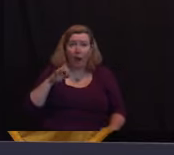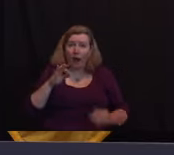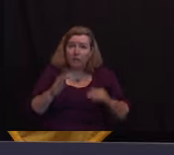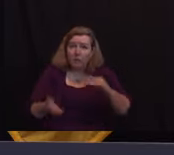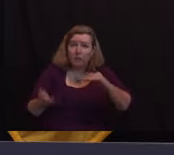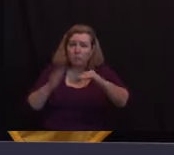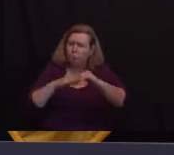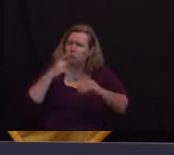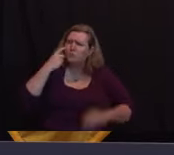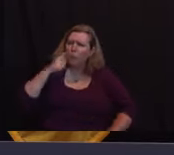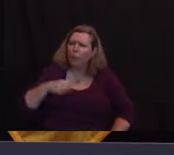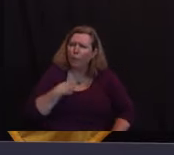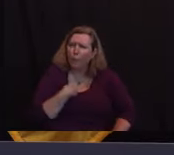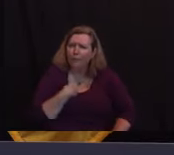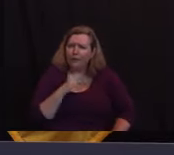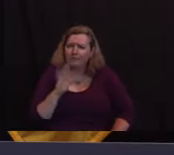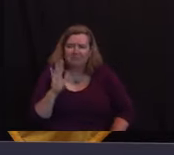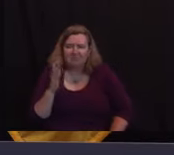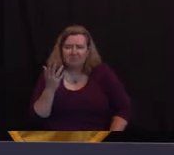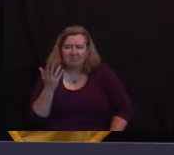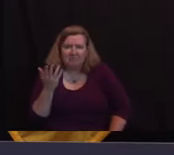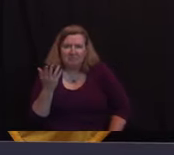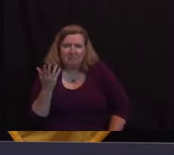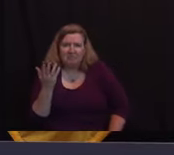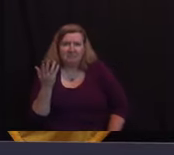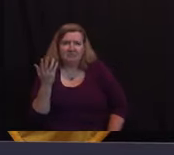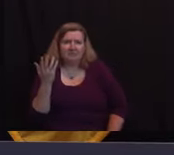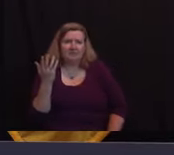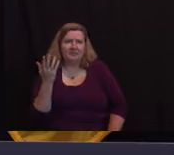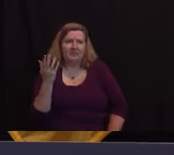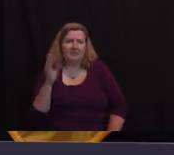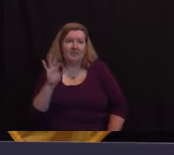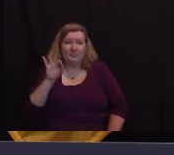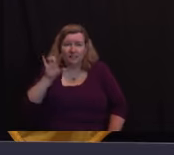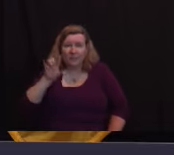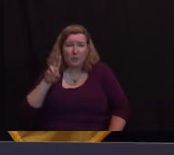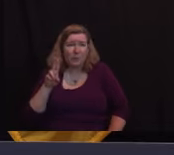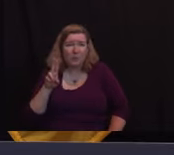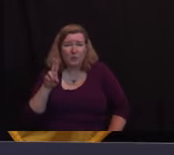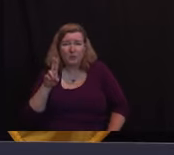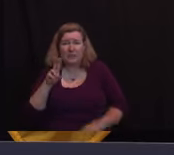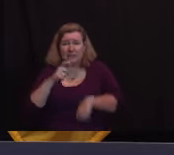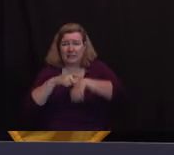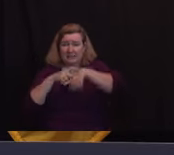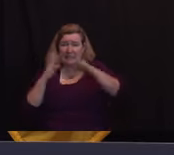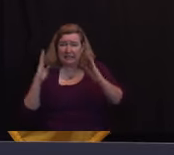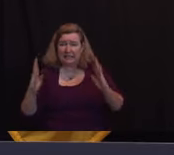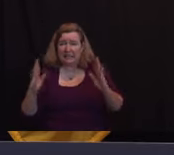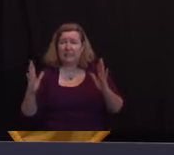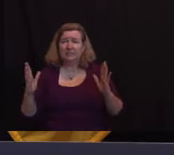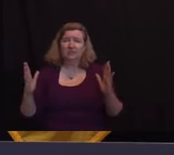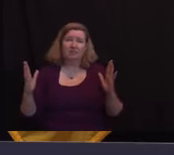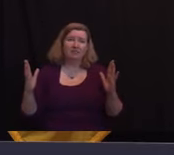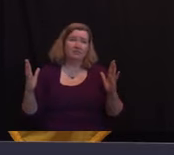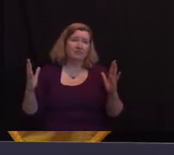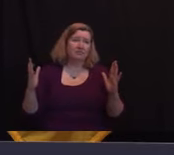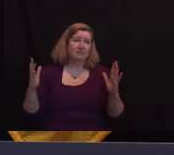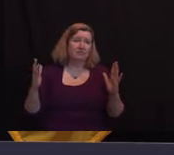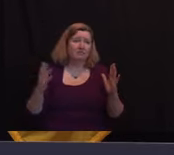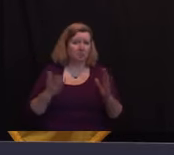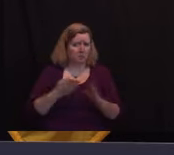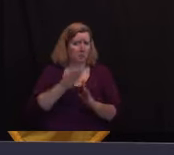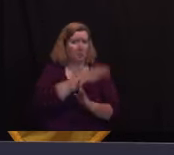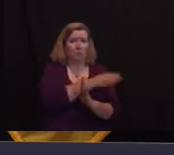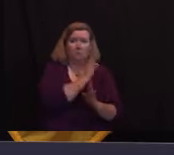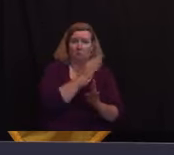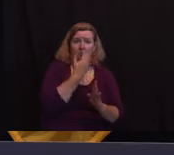How worried are you about, I mean, the flu season was one of the best ones we've ever had. So the question, I guess, is, Tina, are you worried about a